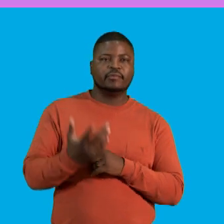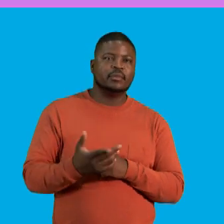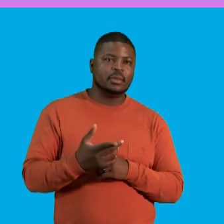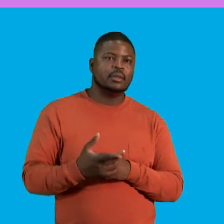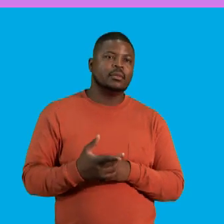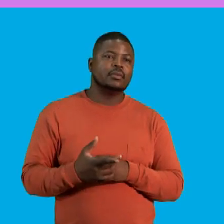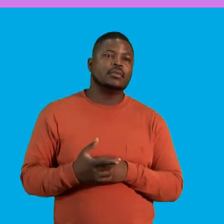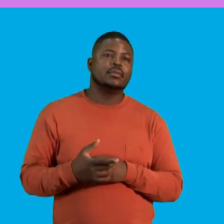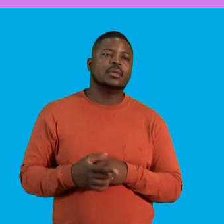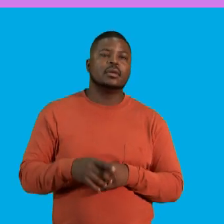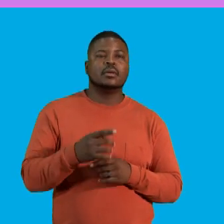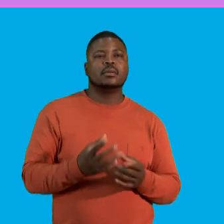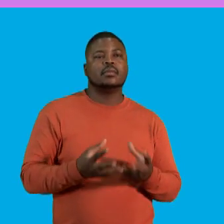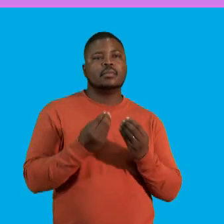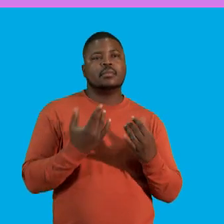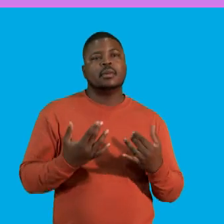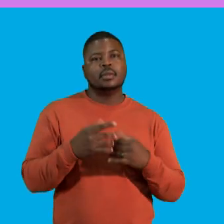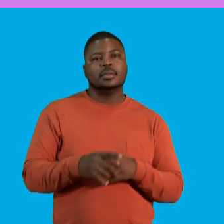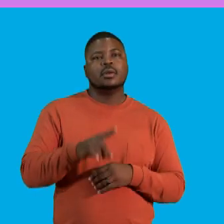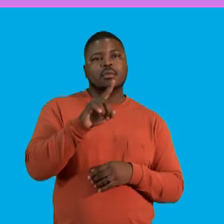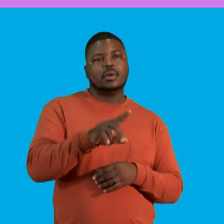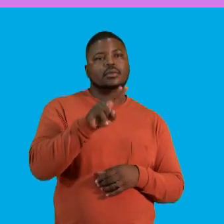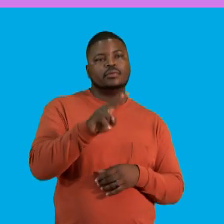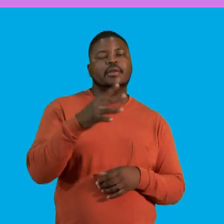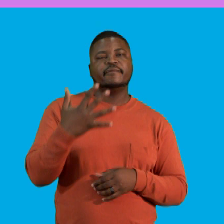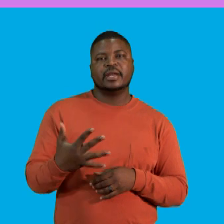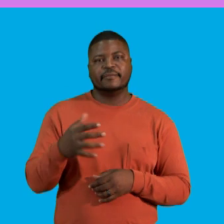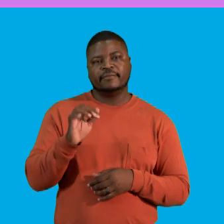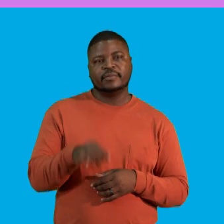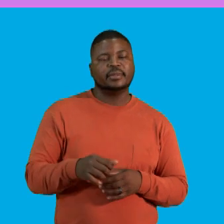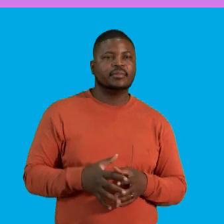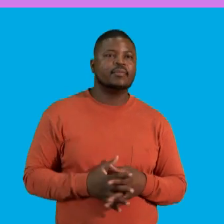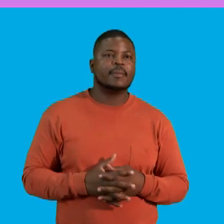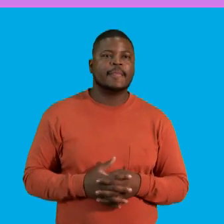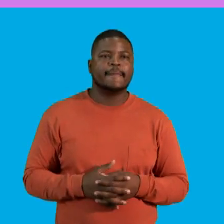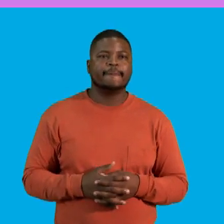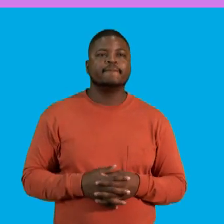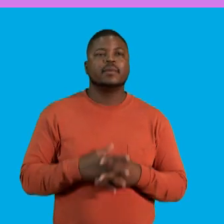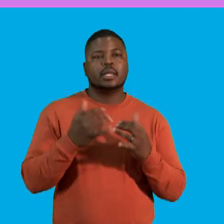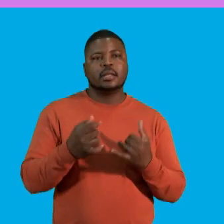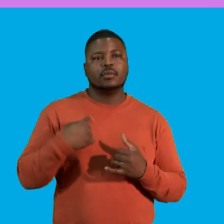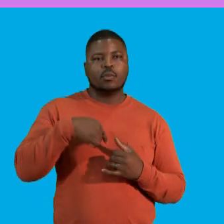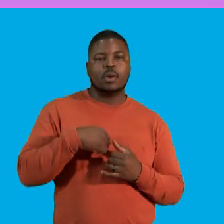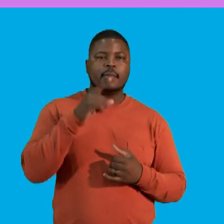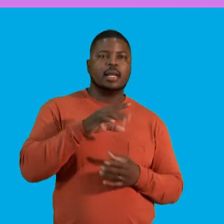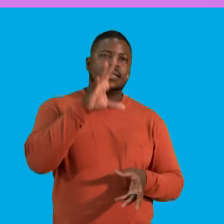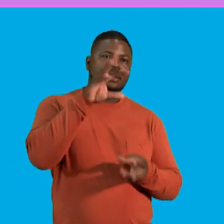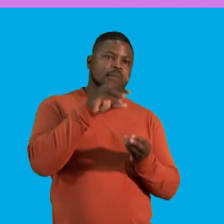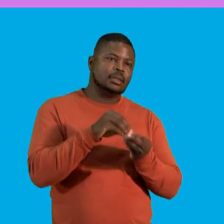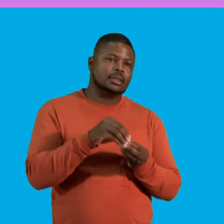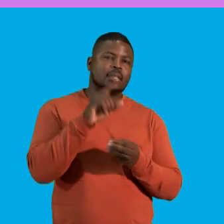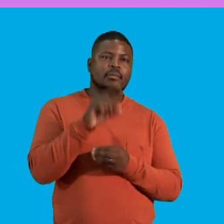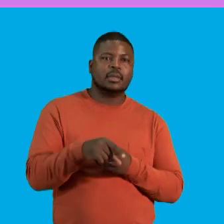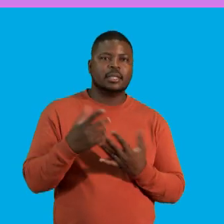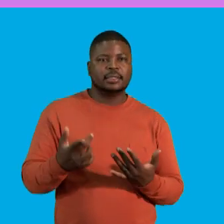So the total here is 125. So it means we are coming all right. Then now we have to add. So we have to